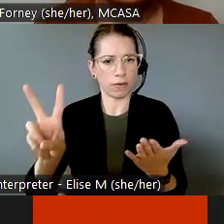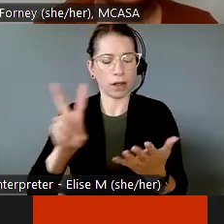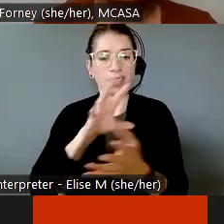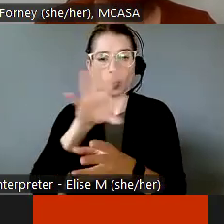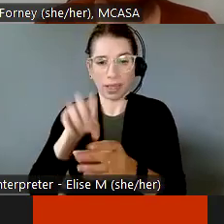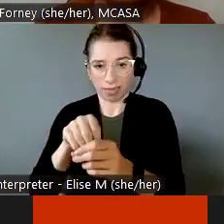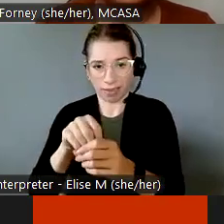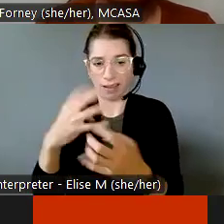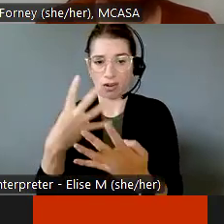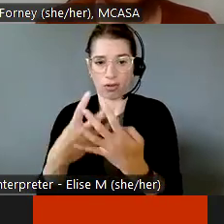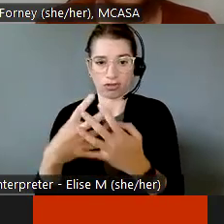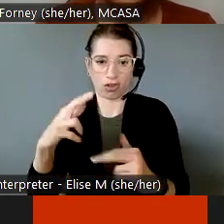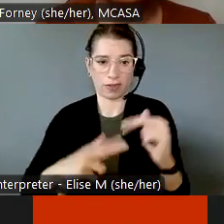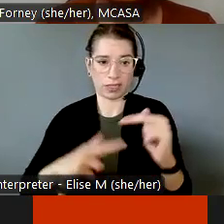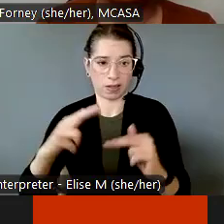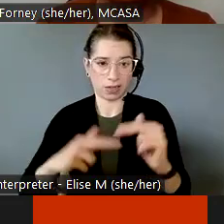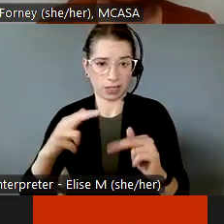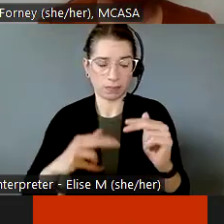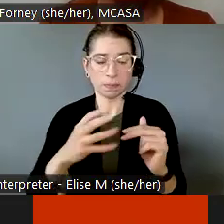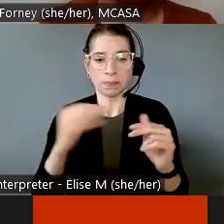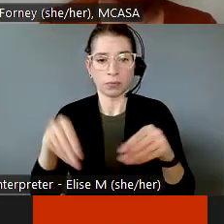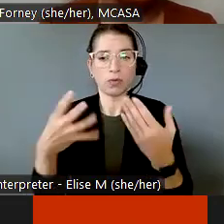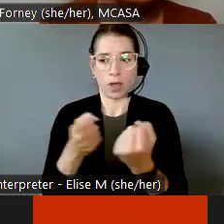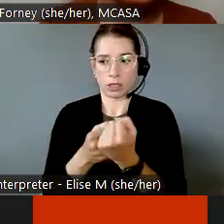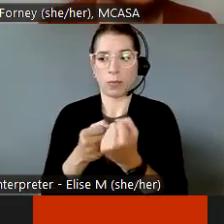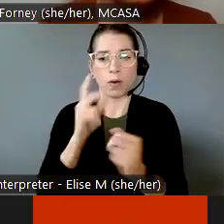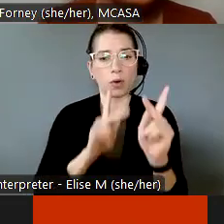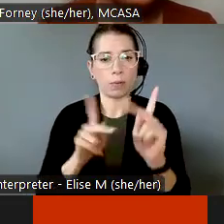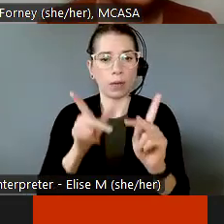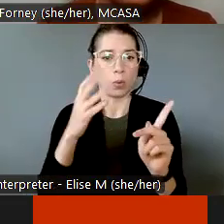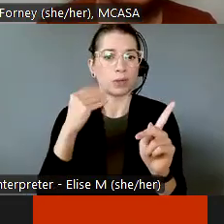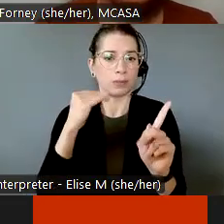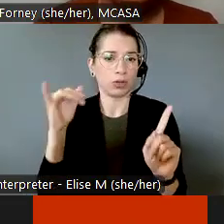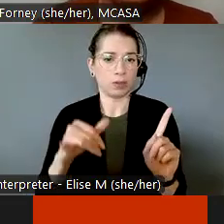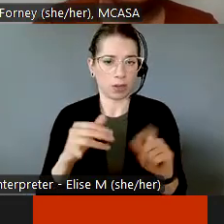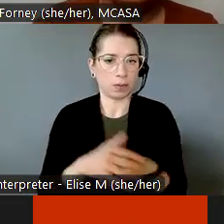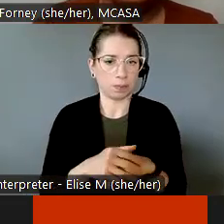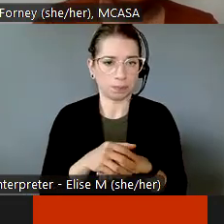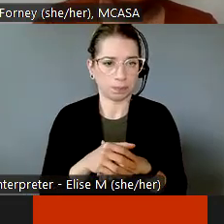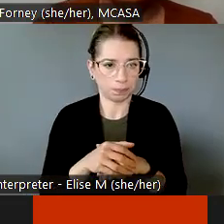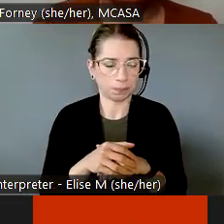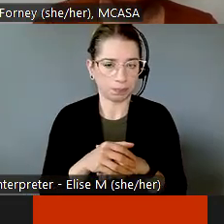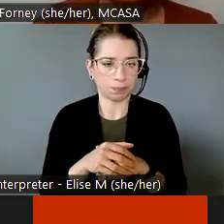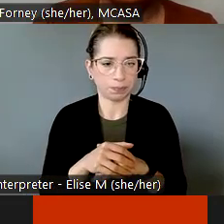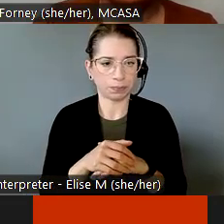facilities and to provide support to those who experience it.